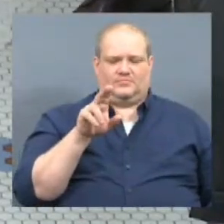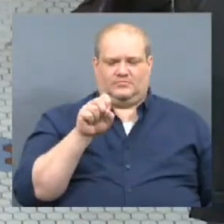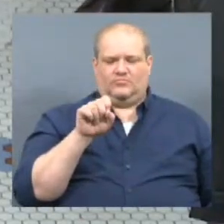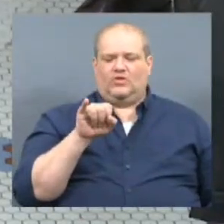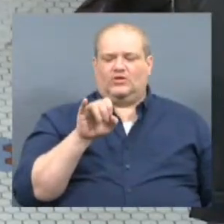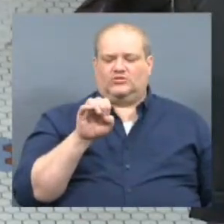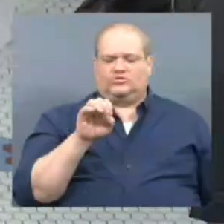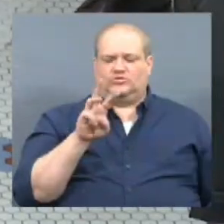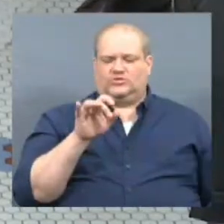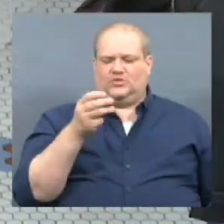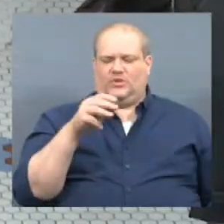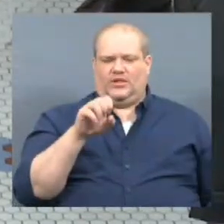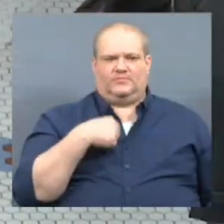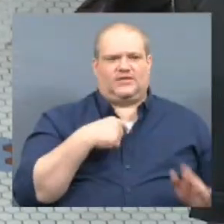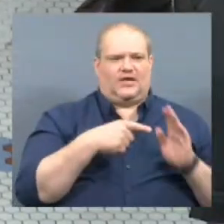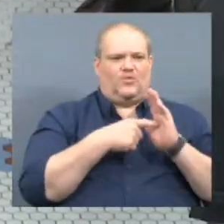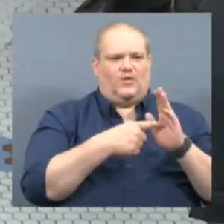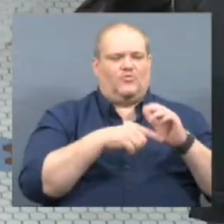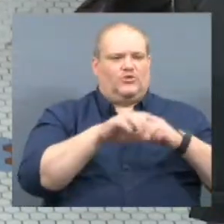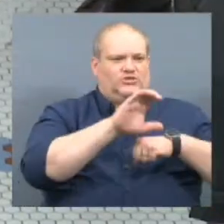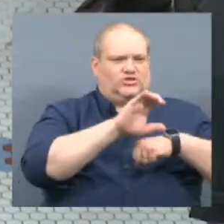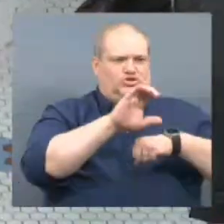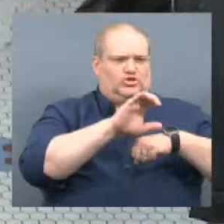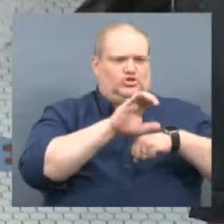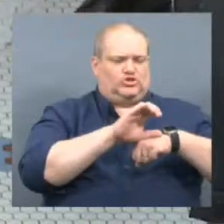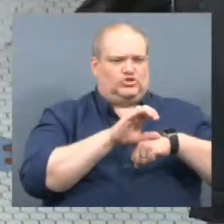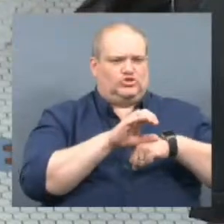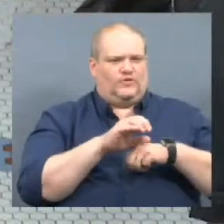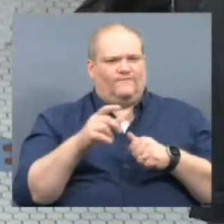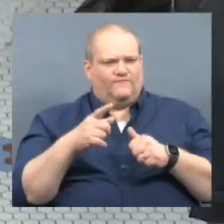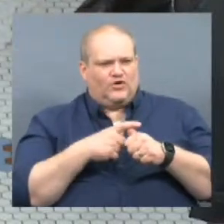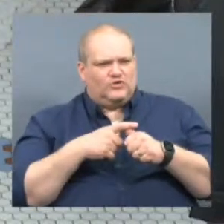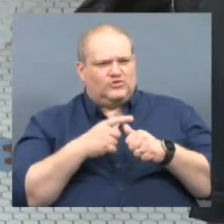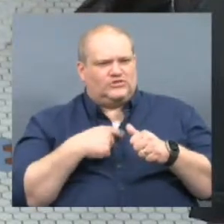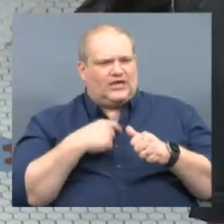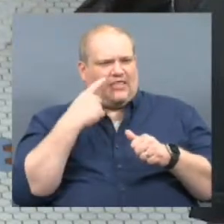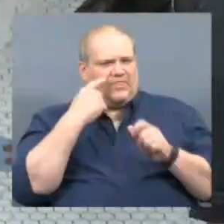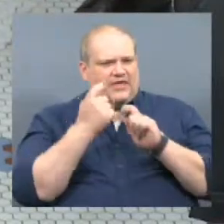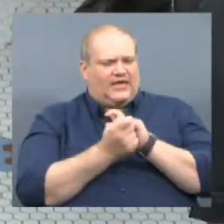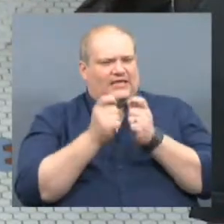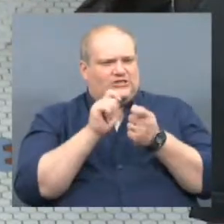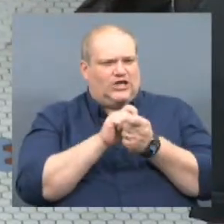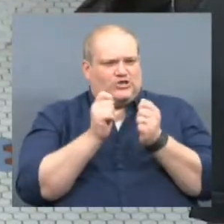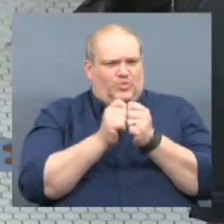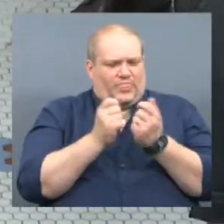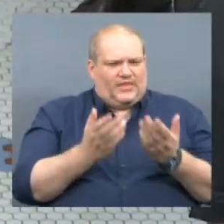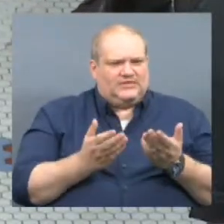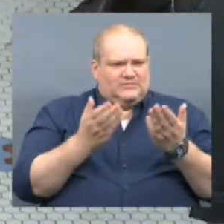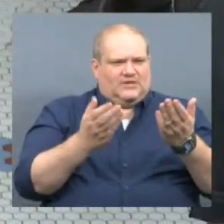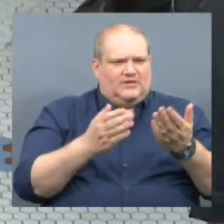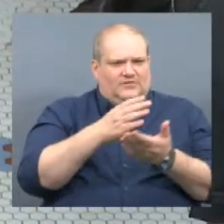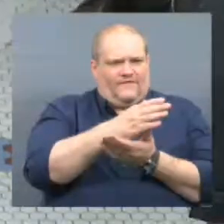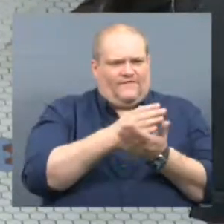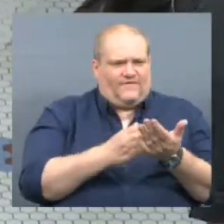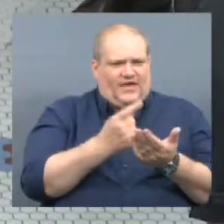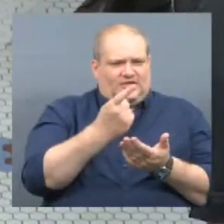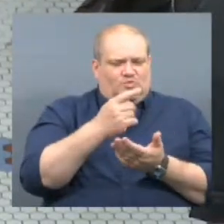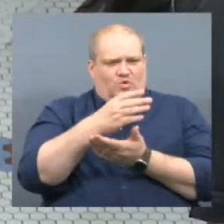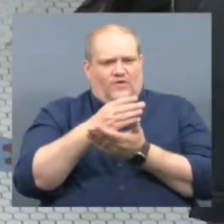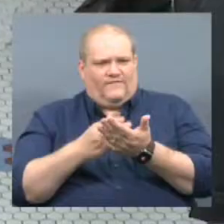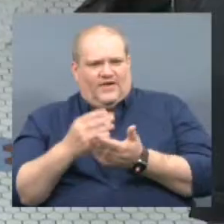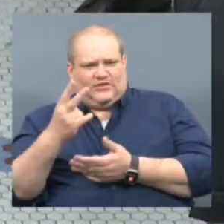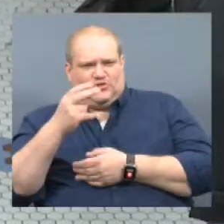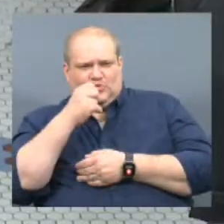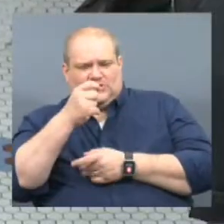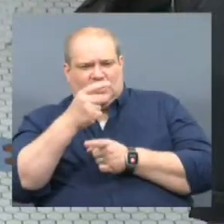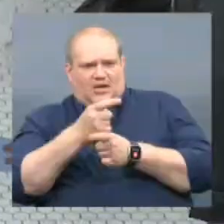represent the church. Firstly, I think there was a change in the submittal, so the Phase 1 and Phase 2 is actually